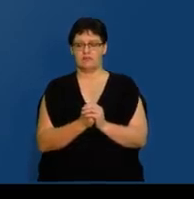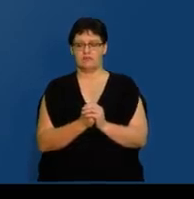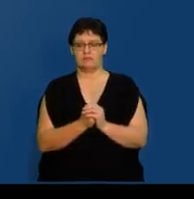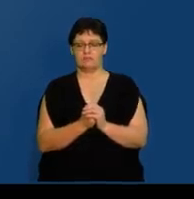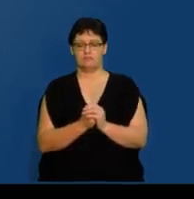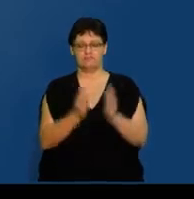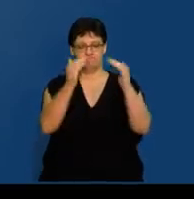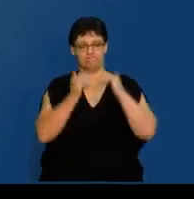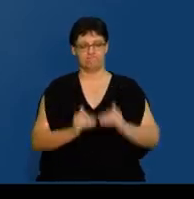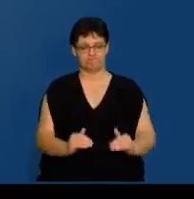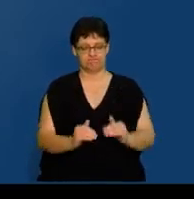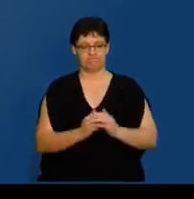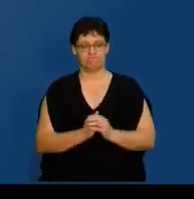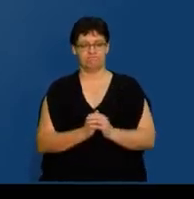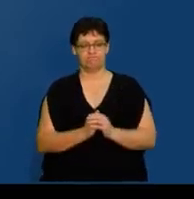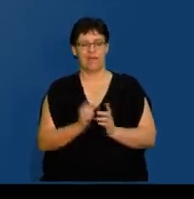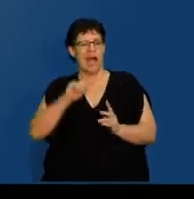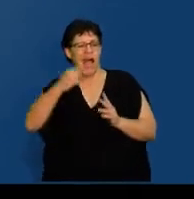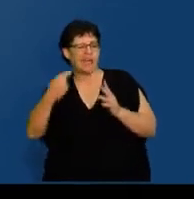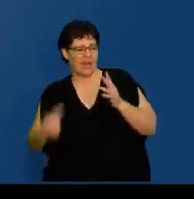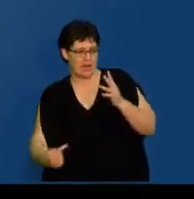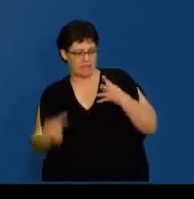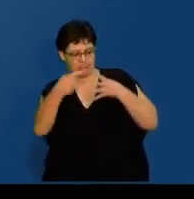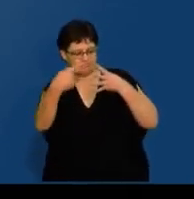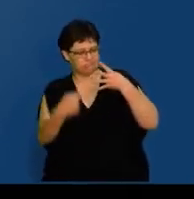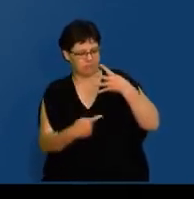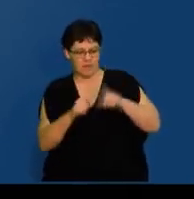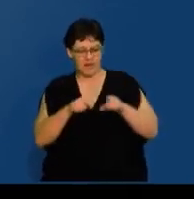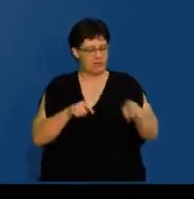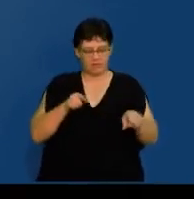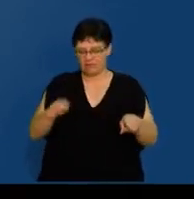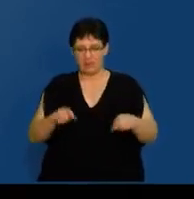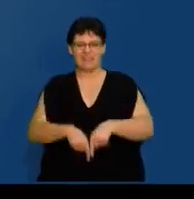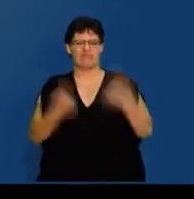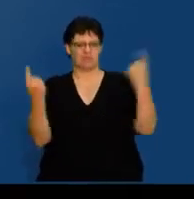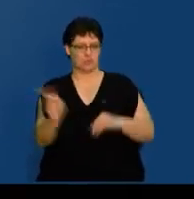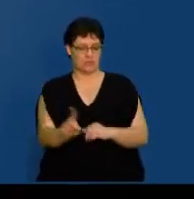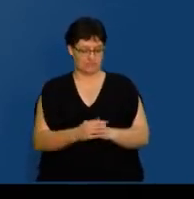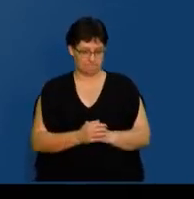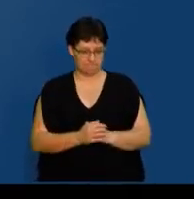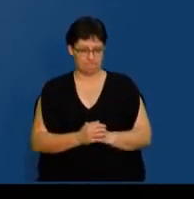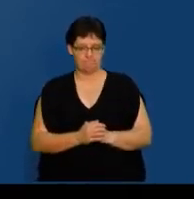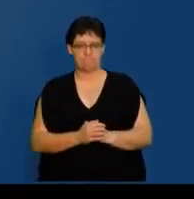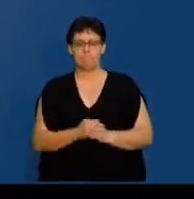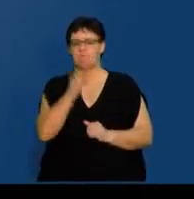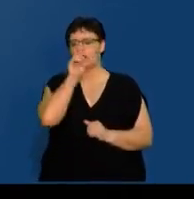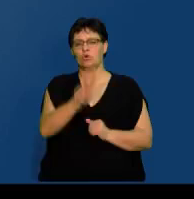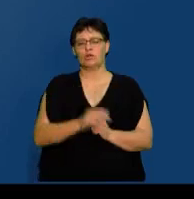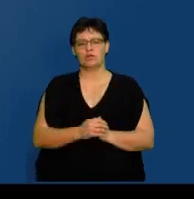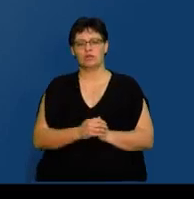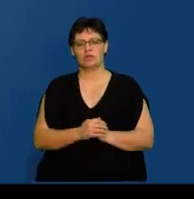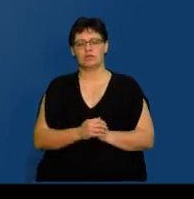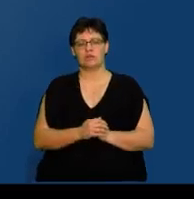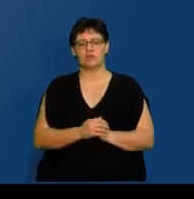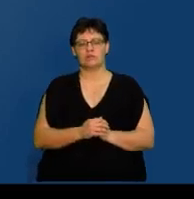Let's move on to other features that differentiate humans and African apes. So we can look at the